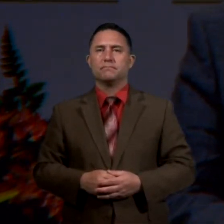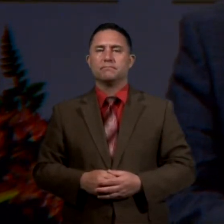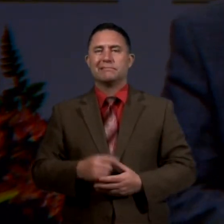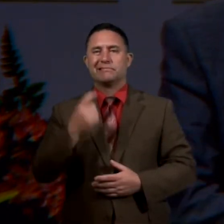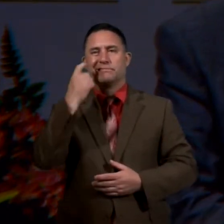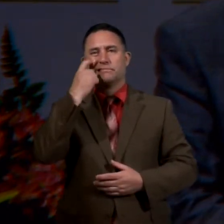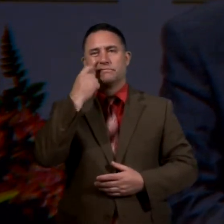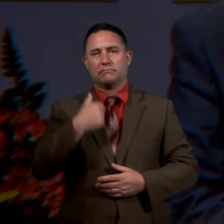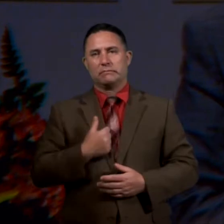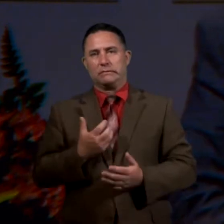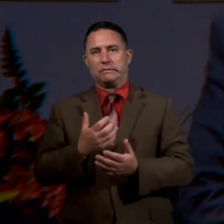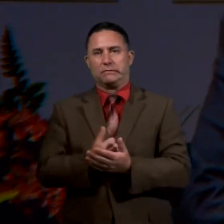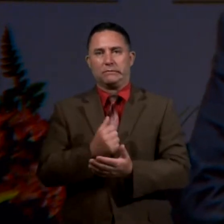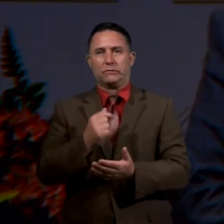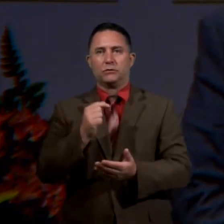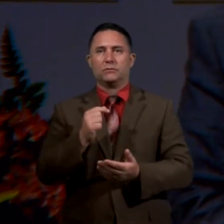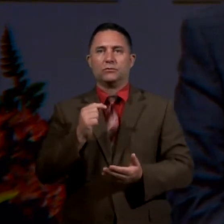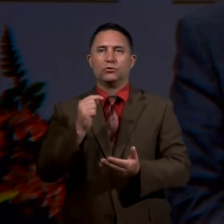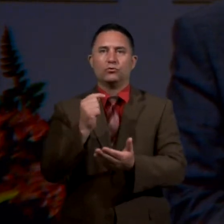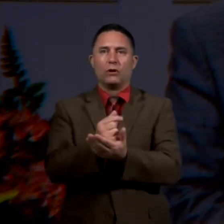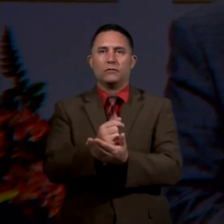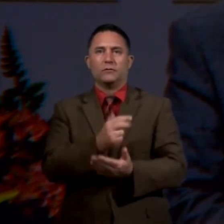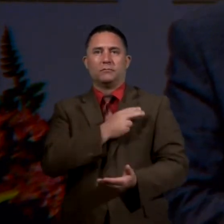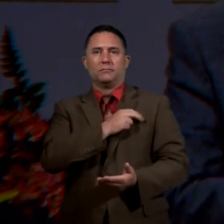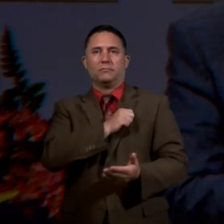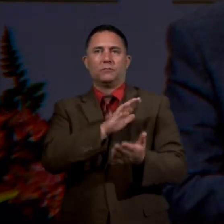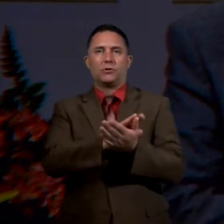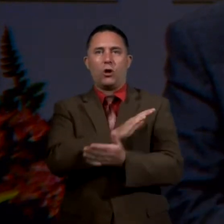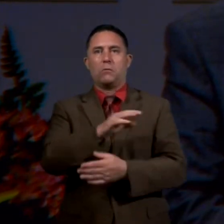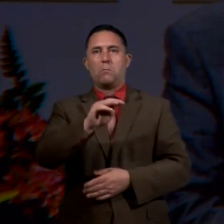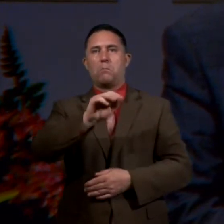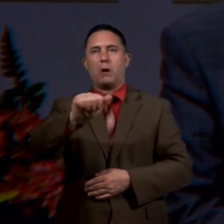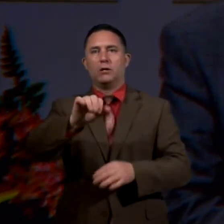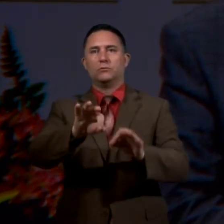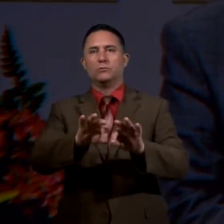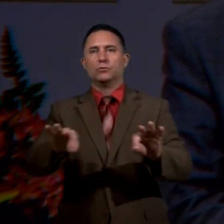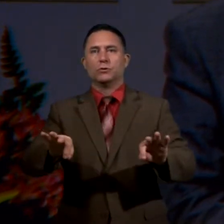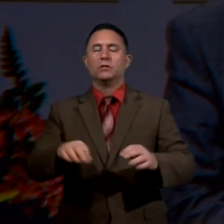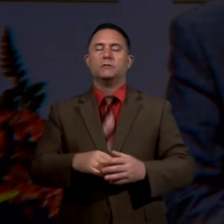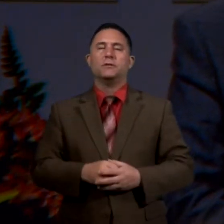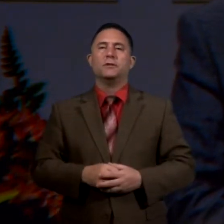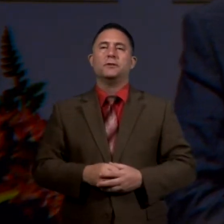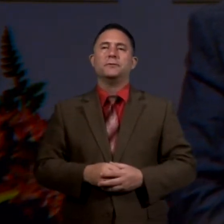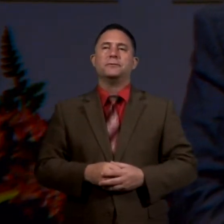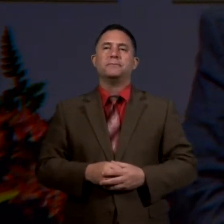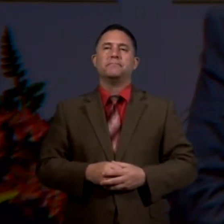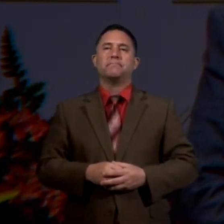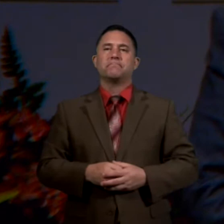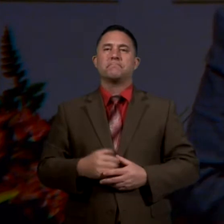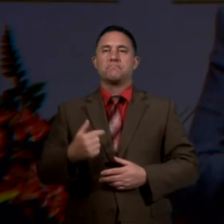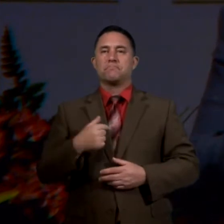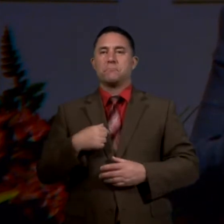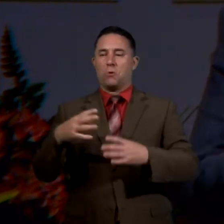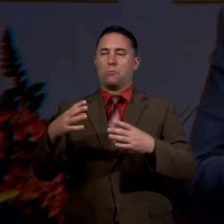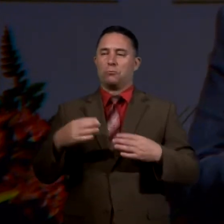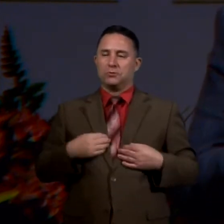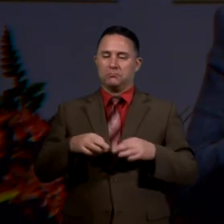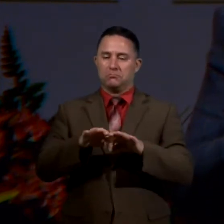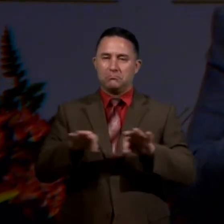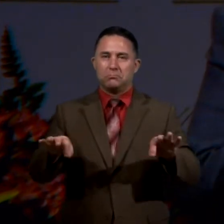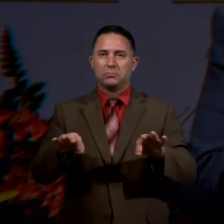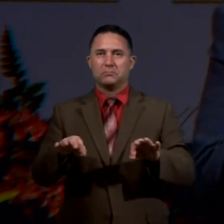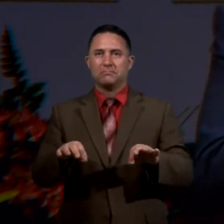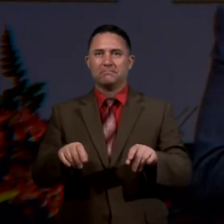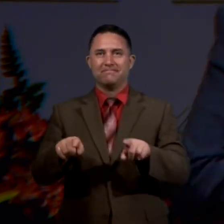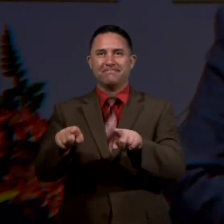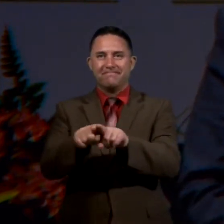Recently, I got the privilege to graduate from Howells Anderson College with a master's degree, and I got to receive that diploma from the